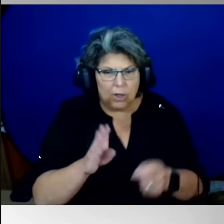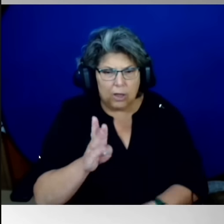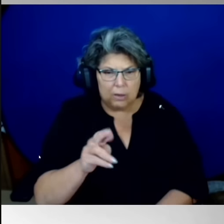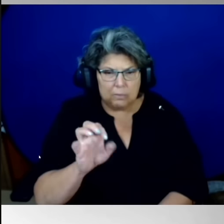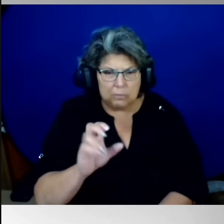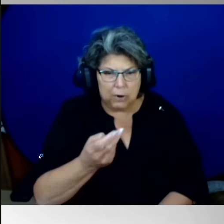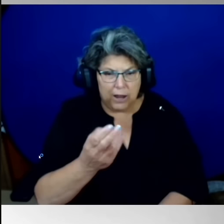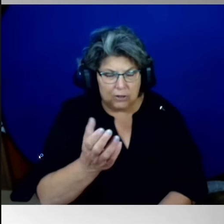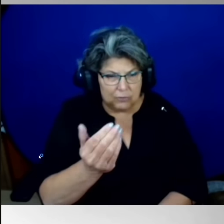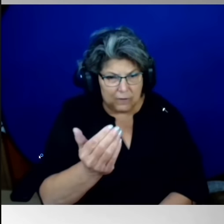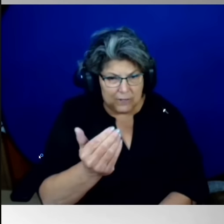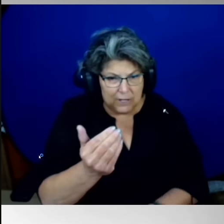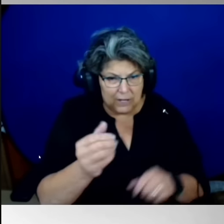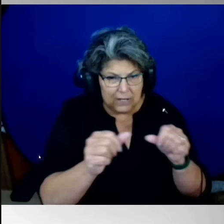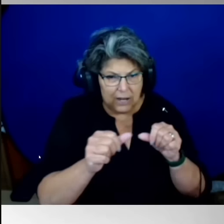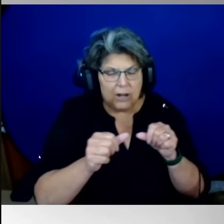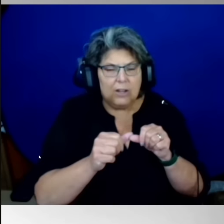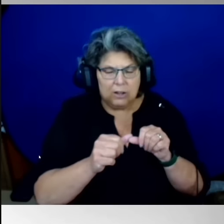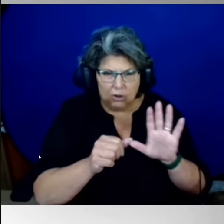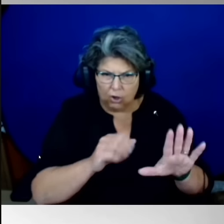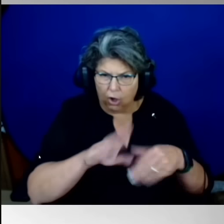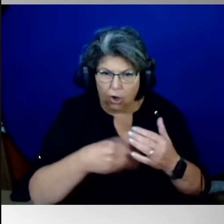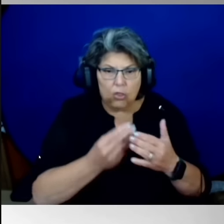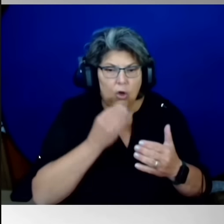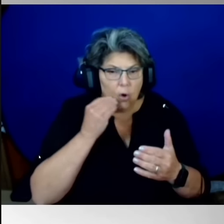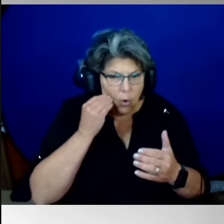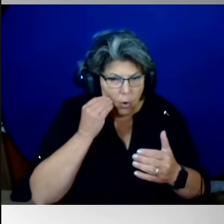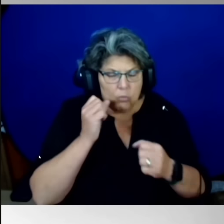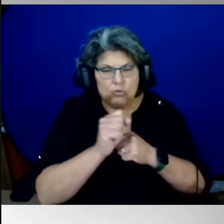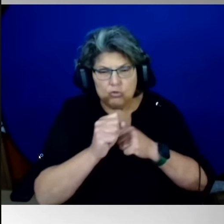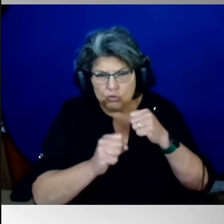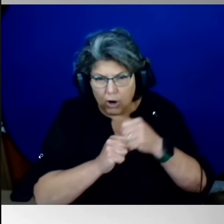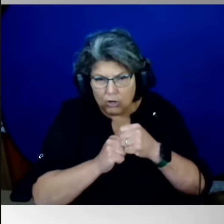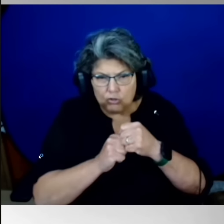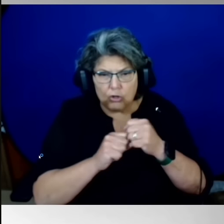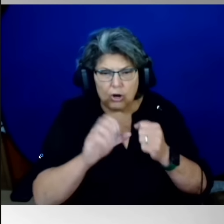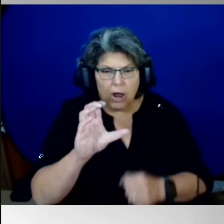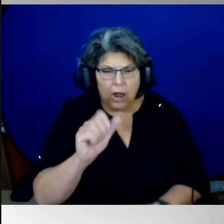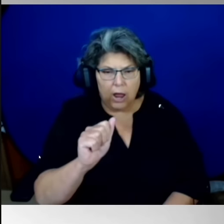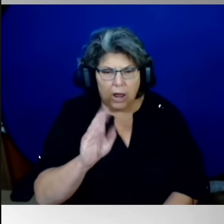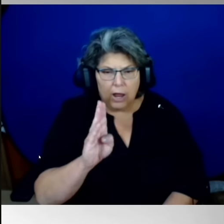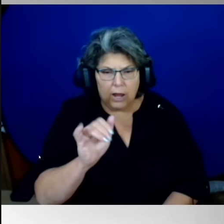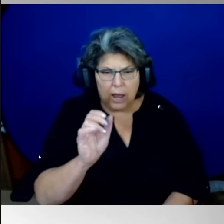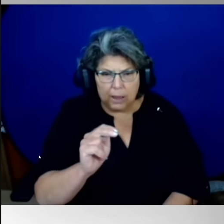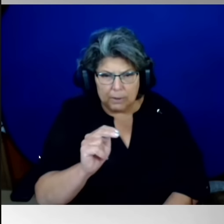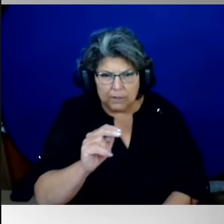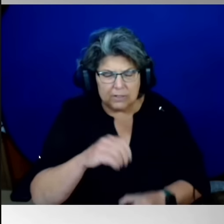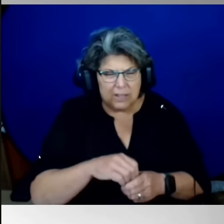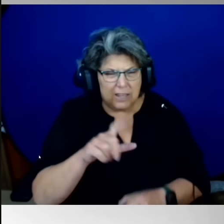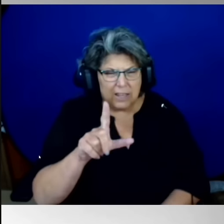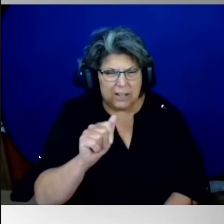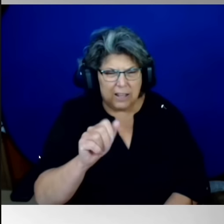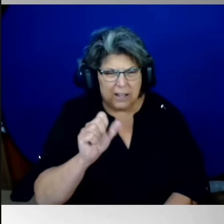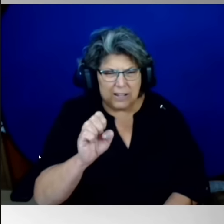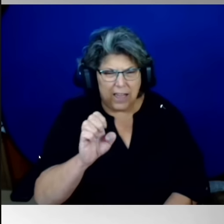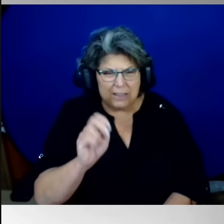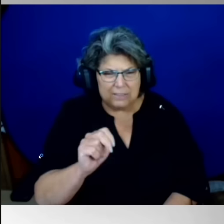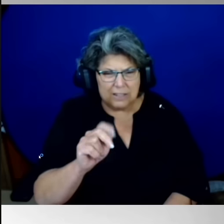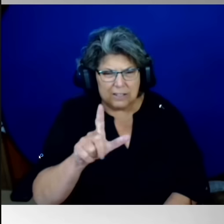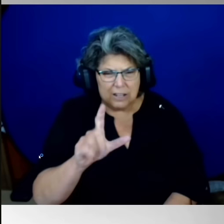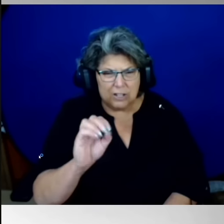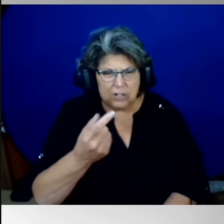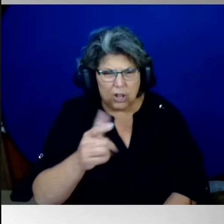of the homes, the structures, and the cabins that are in the Lassen Lodge and the Mill Creek Ranch